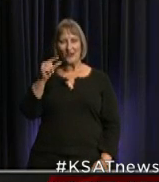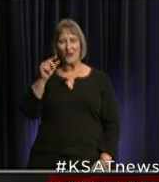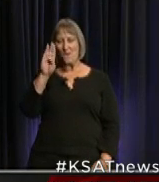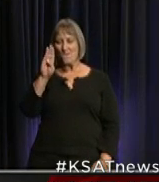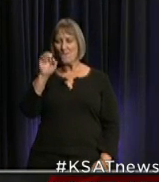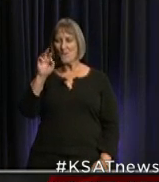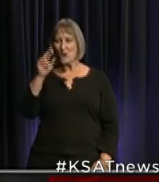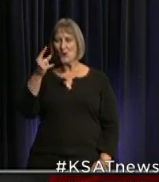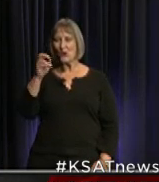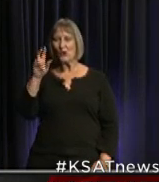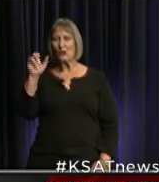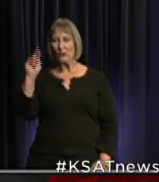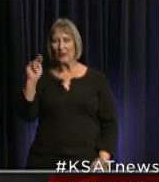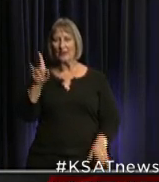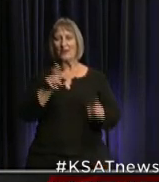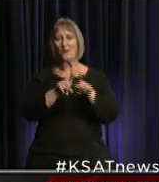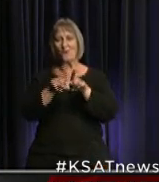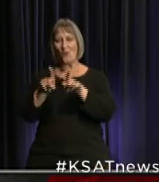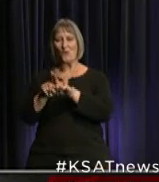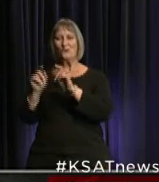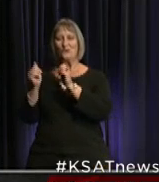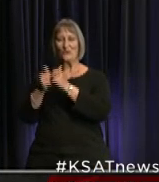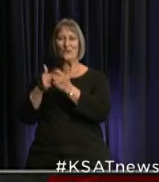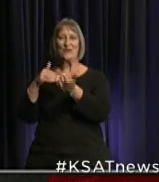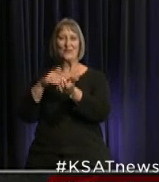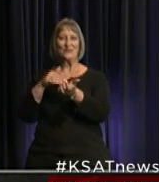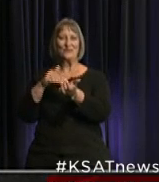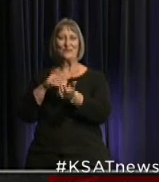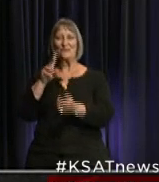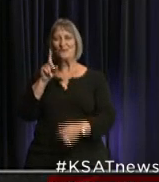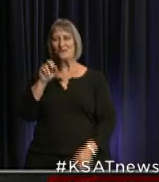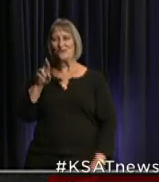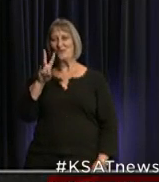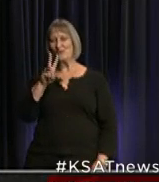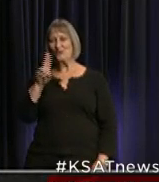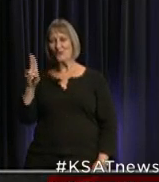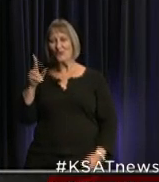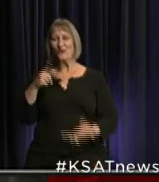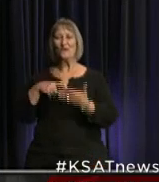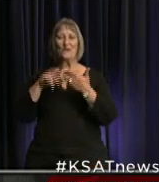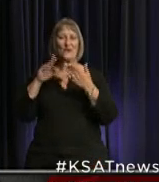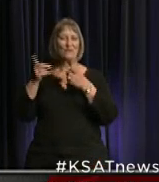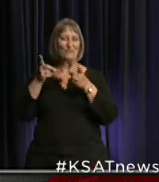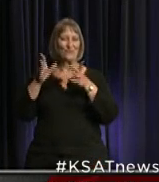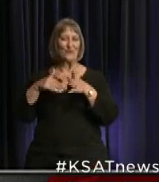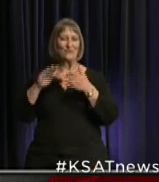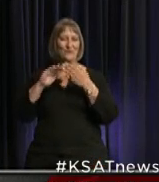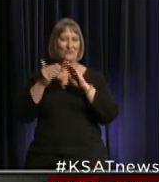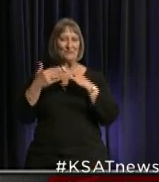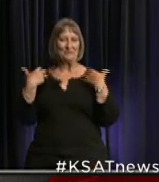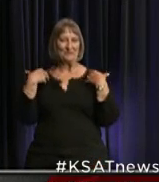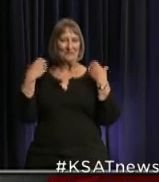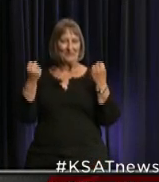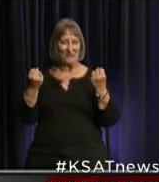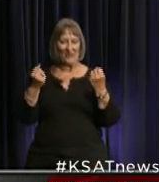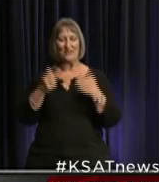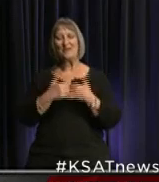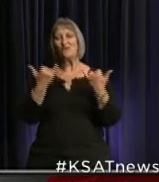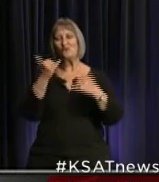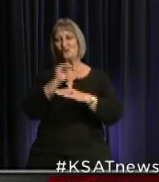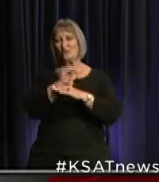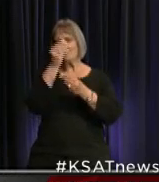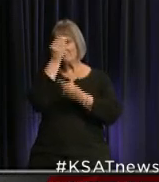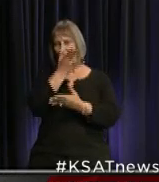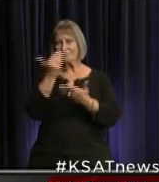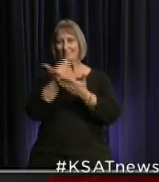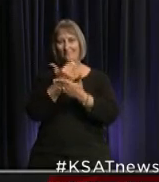We're also joined by Dr. Jinda Wu, who is our local public health authority and medical director for San Antonio Metro Health. And this is our COVID-19 update for the San